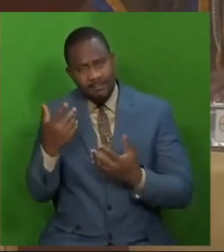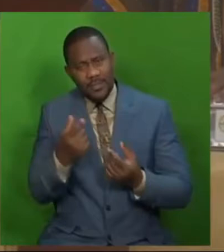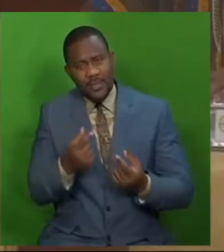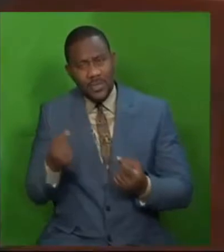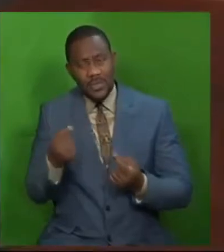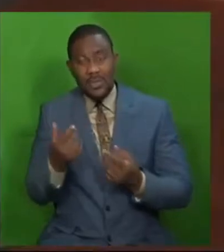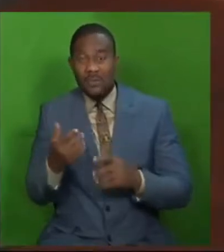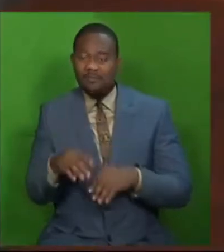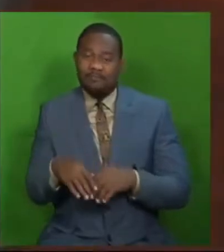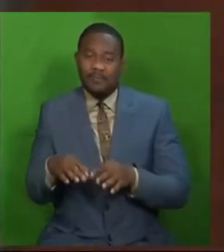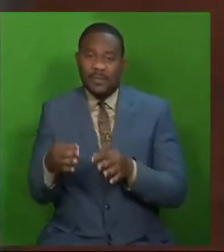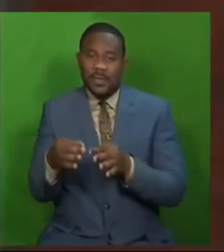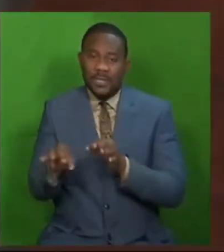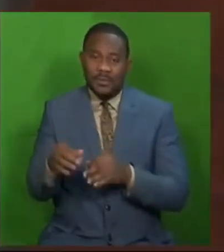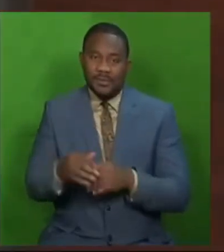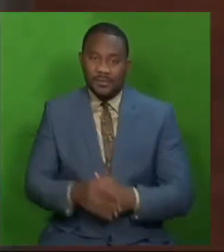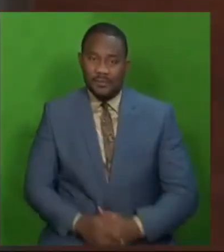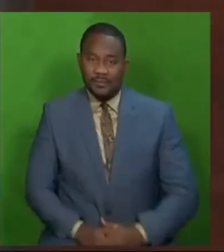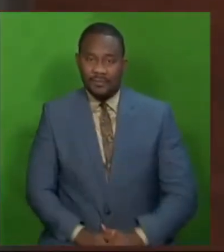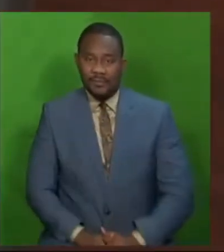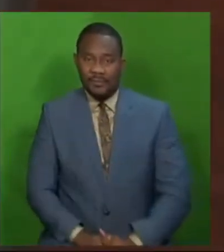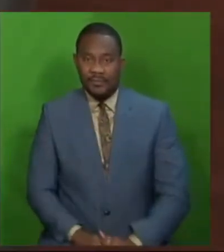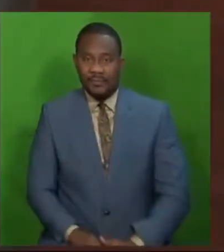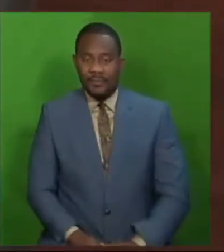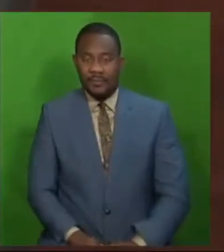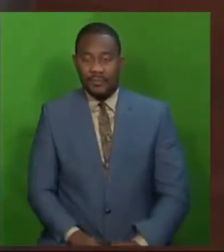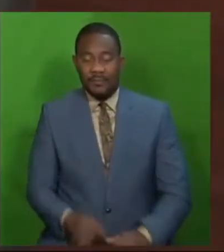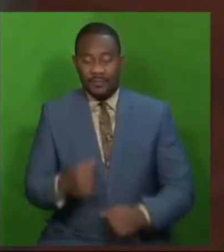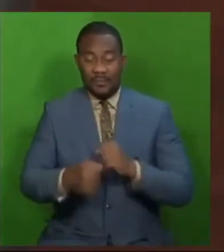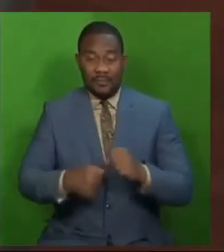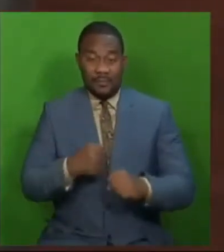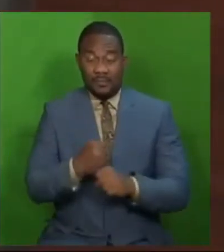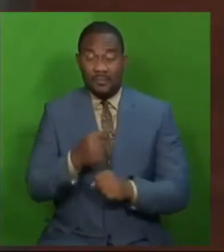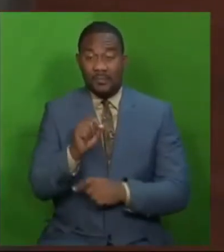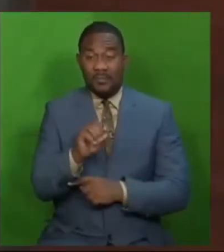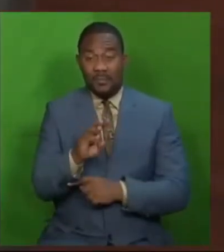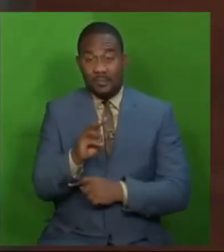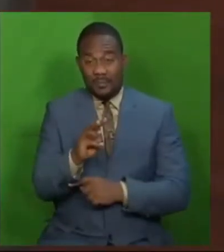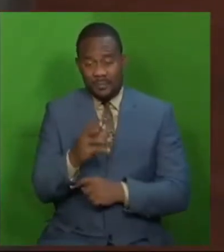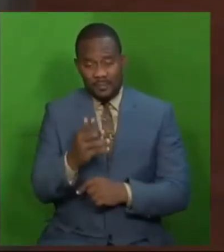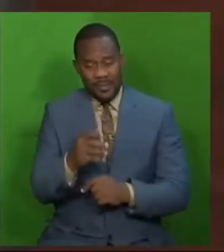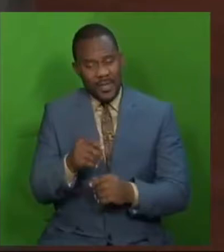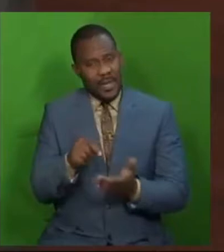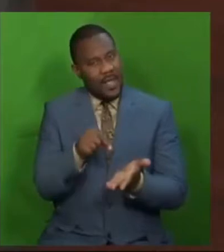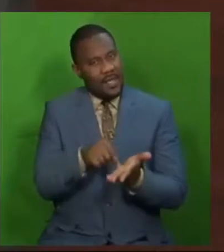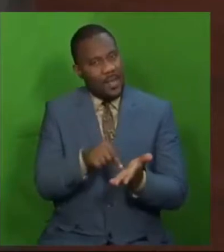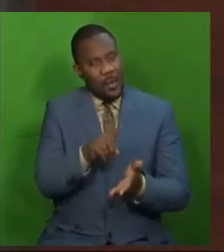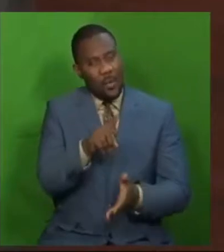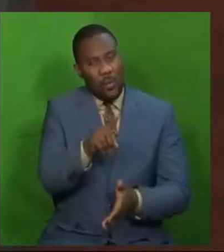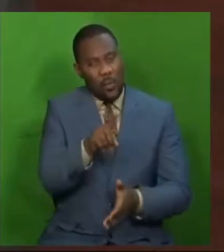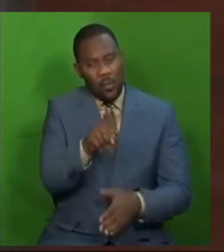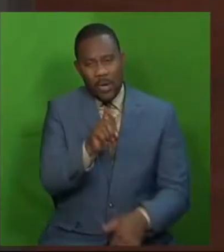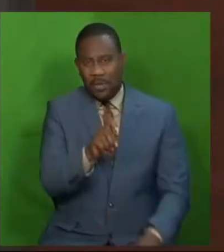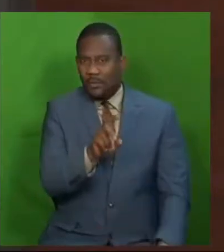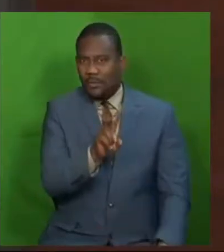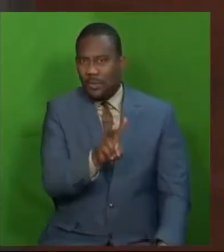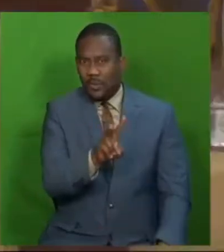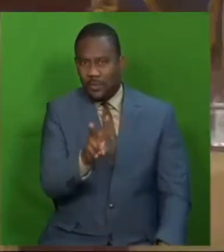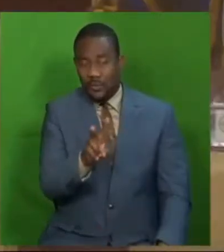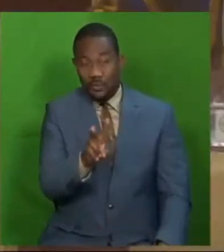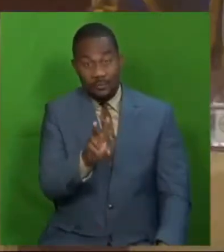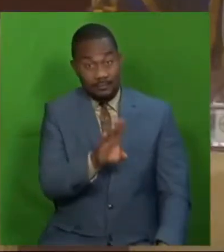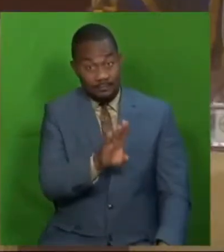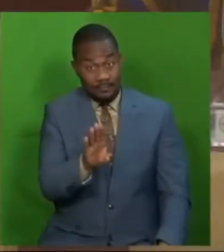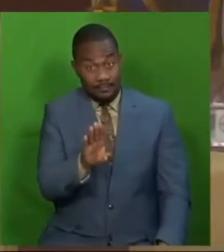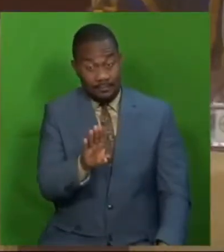analysis. Mr. Speaker, in 2016, the debt was 122 billion. The population of